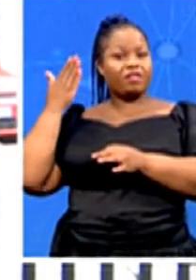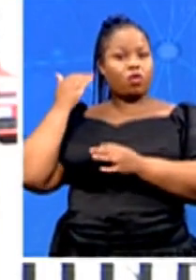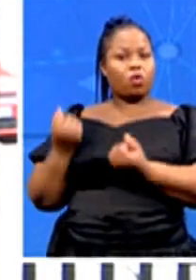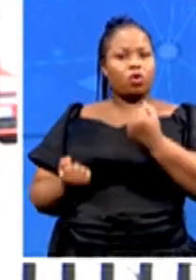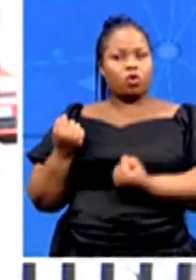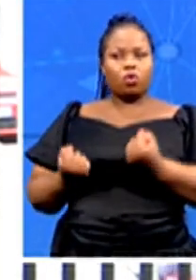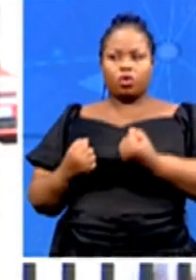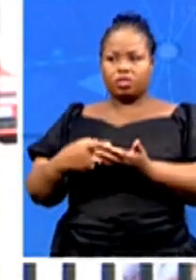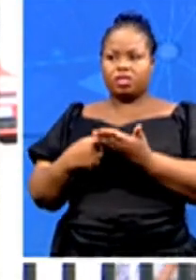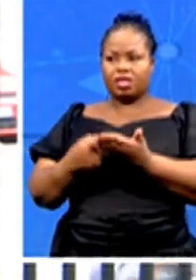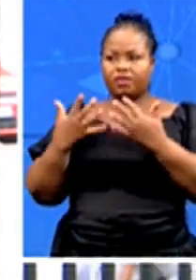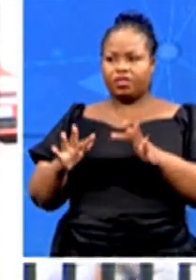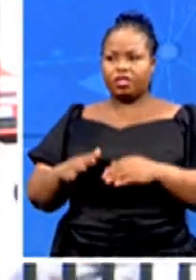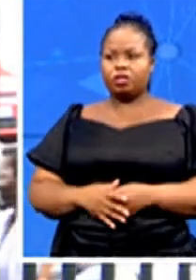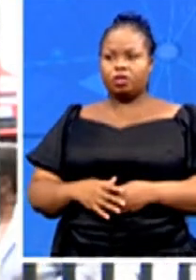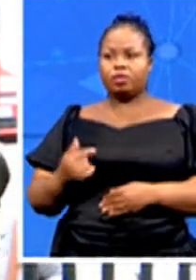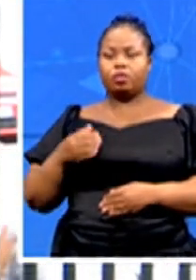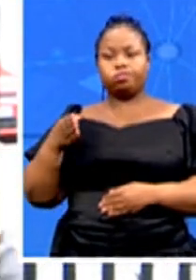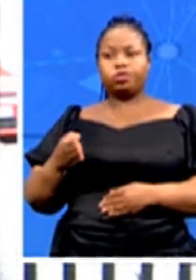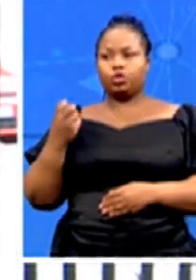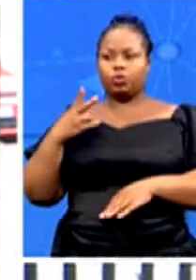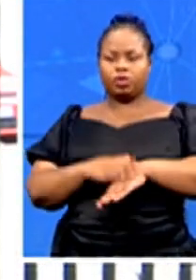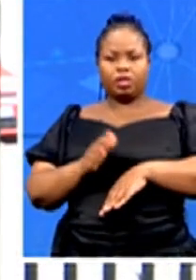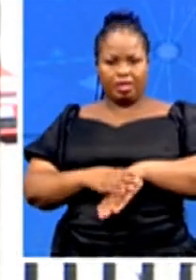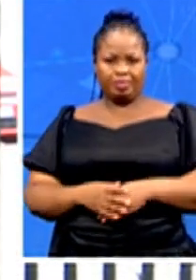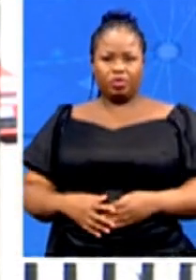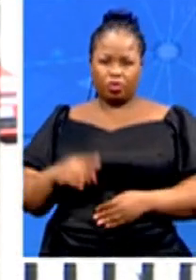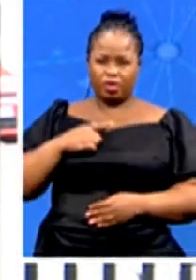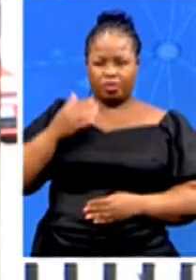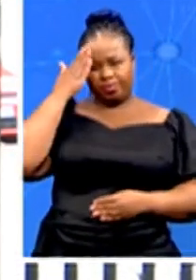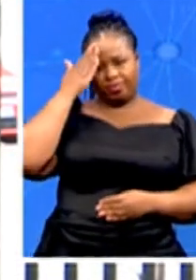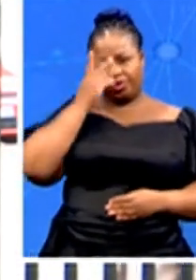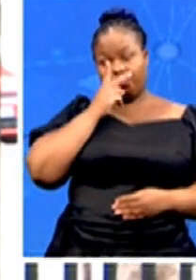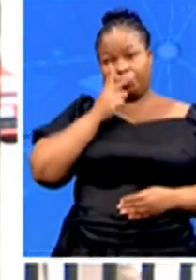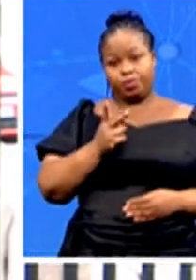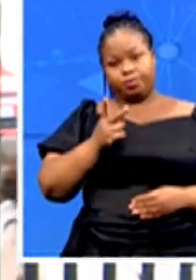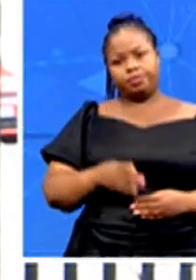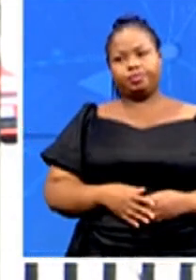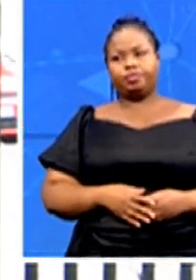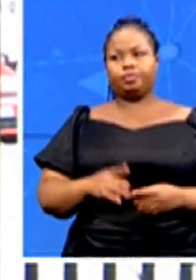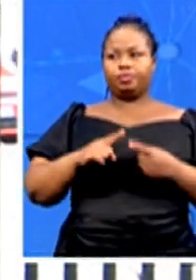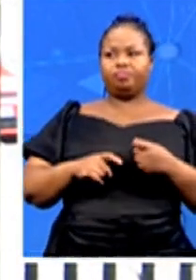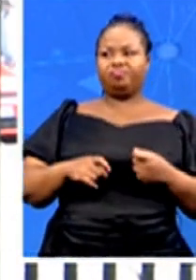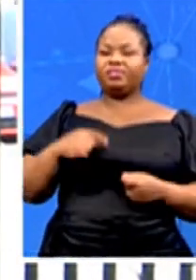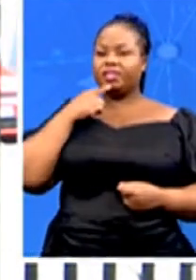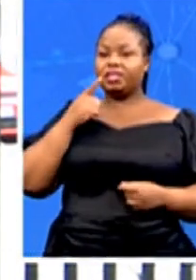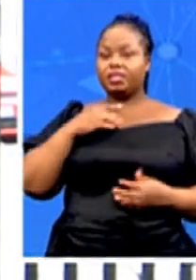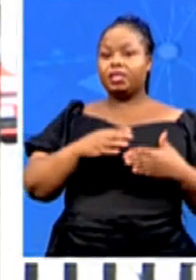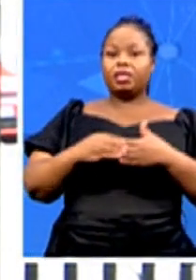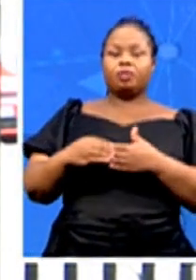appearances, you'd note that the arguments on behalf of the state have been led by Advocate Wim Trentgrove and